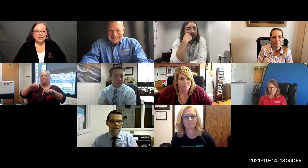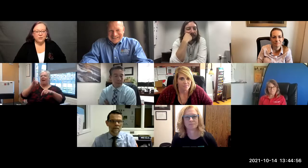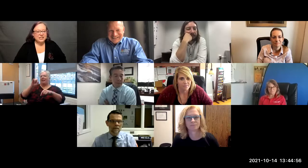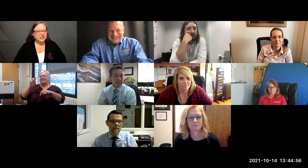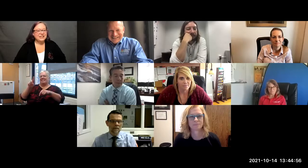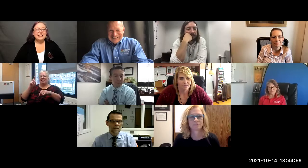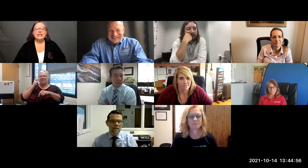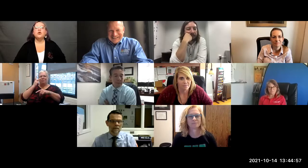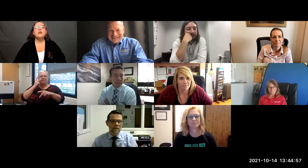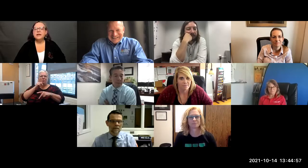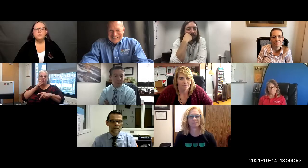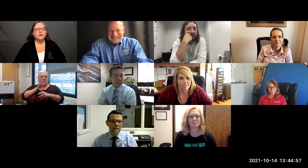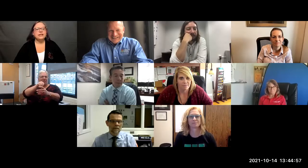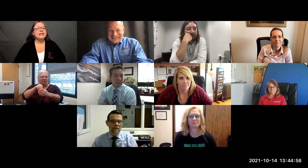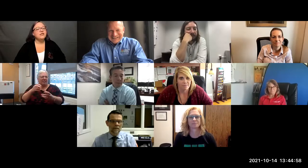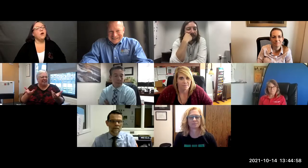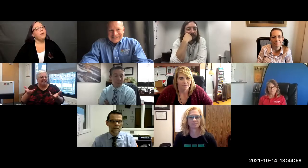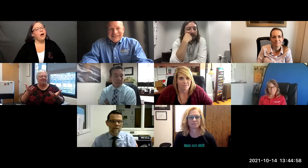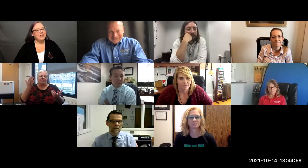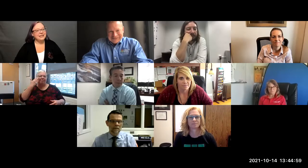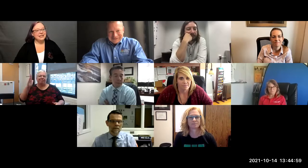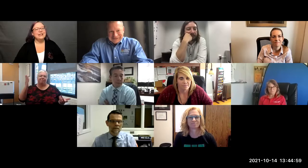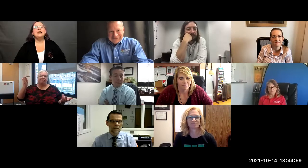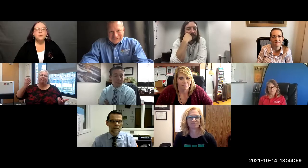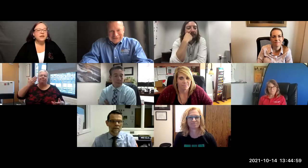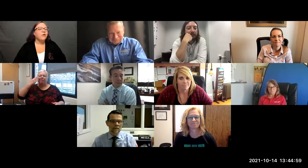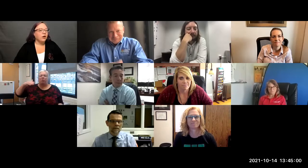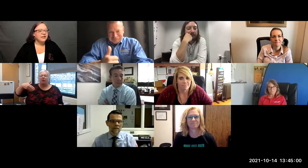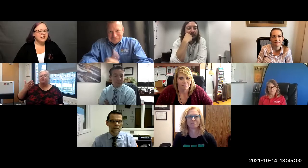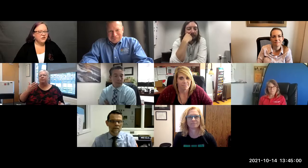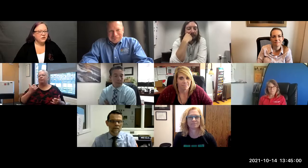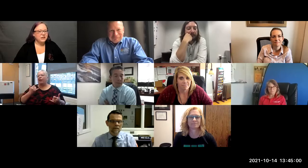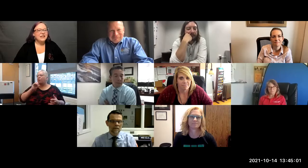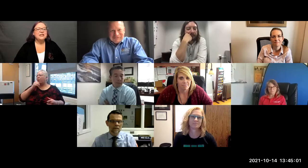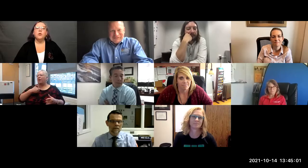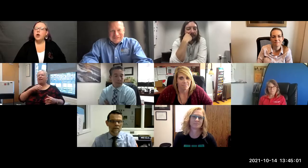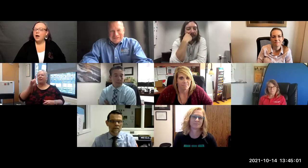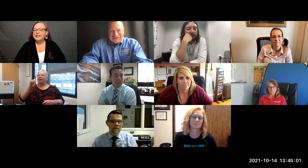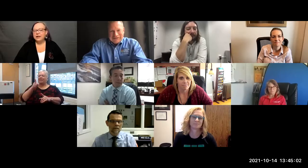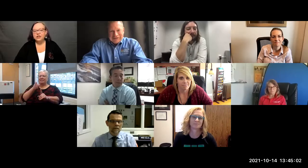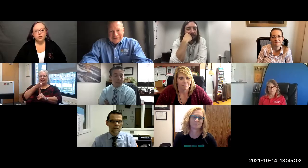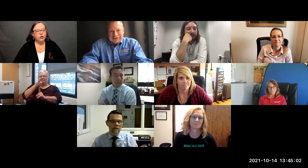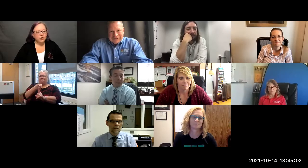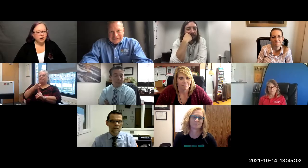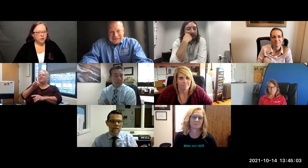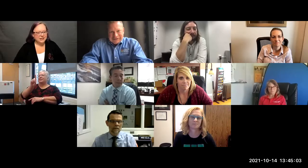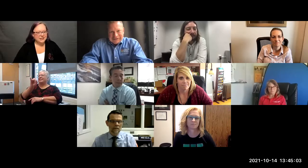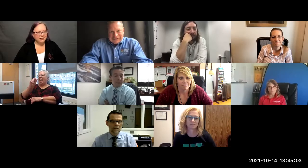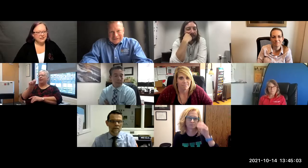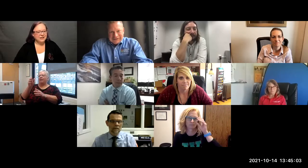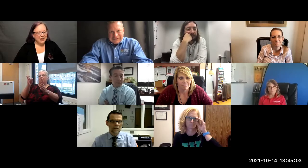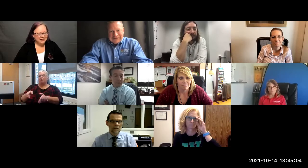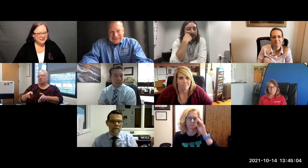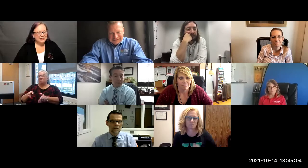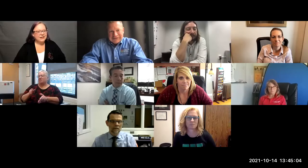some information to see who the best person is from ISD to be involved in this field. So we're not exactly sure who we are going to